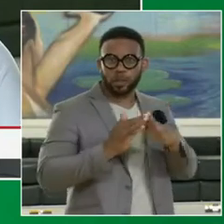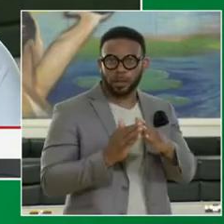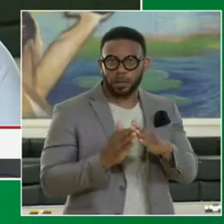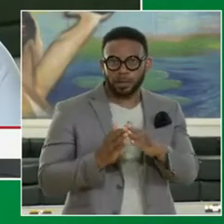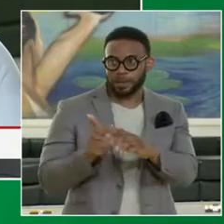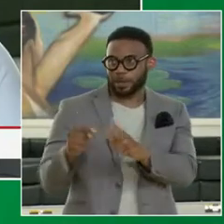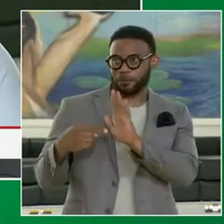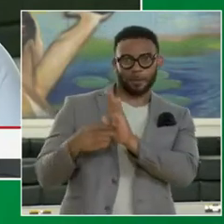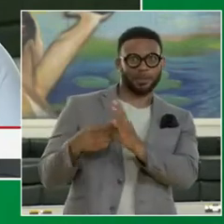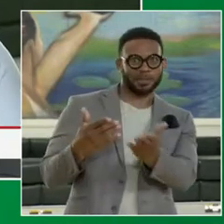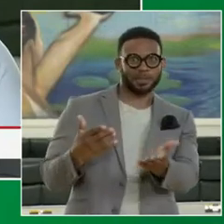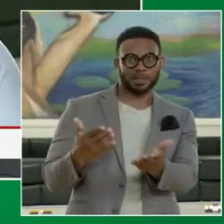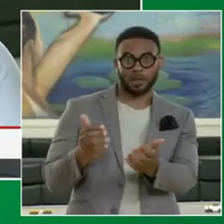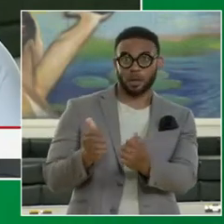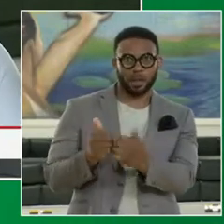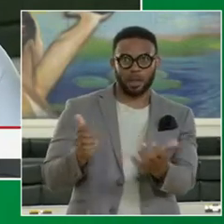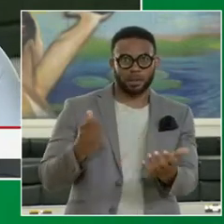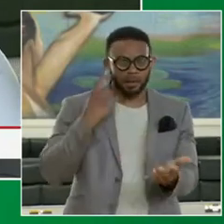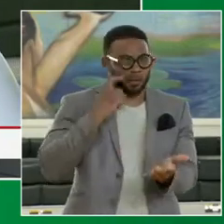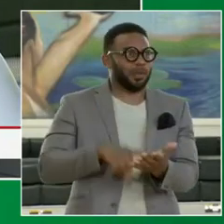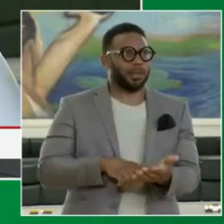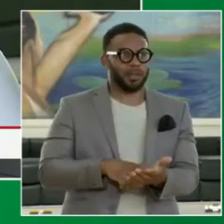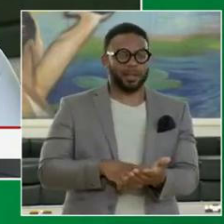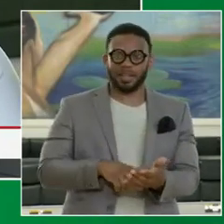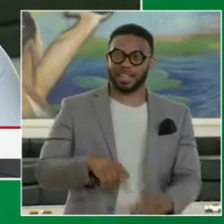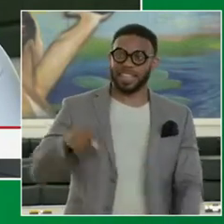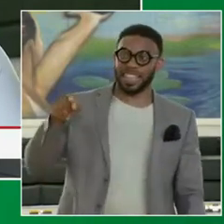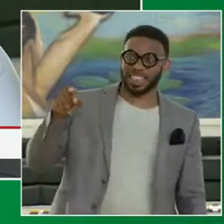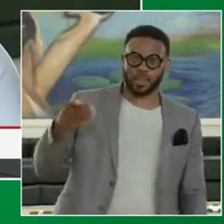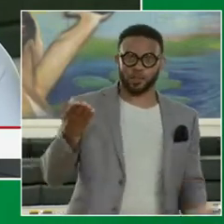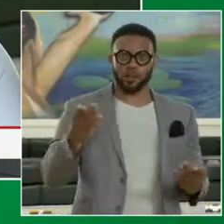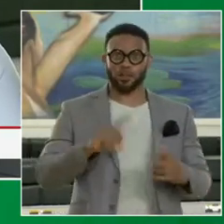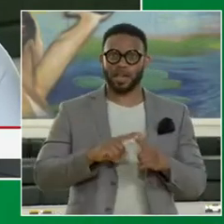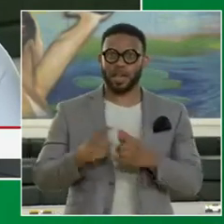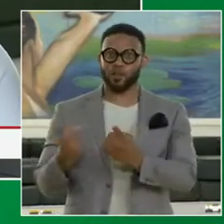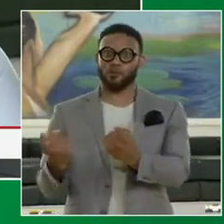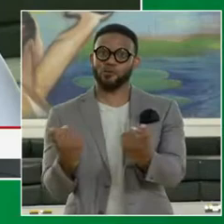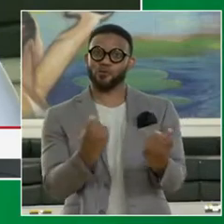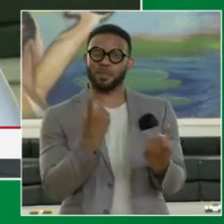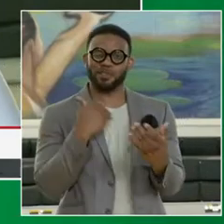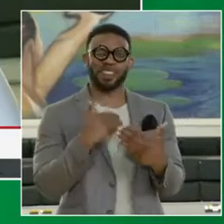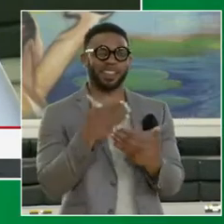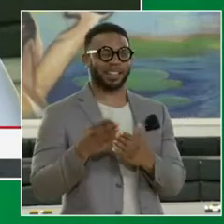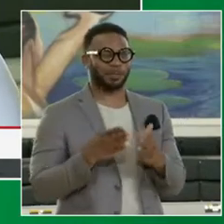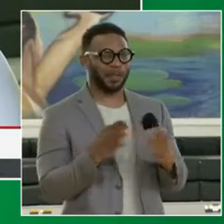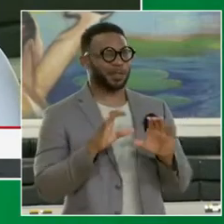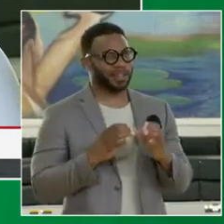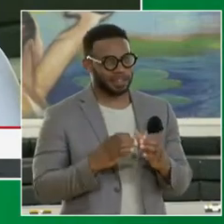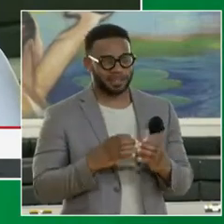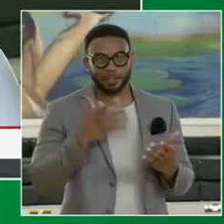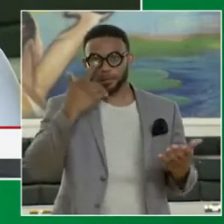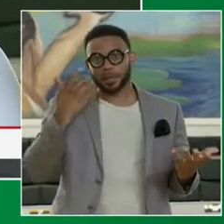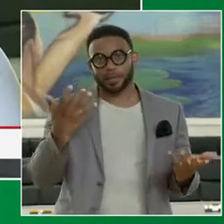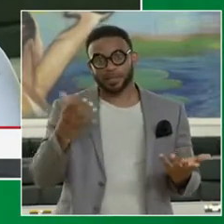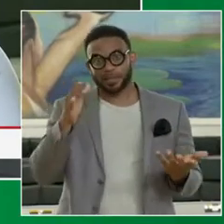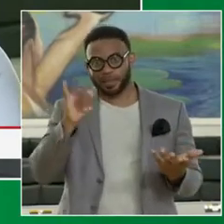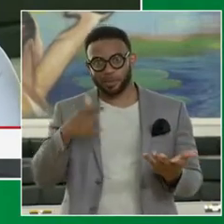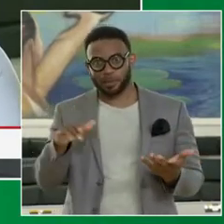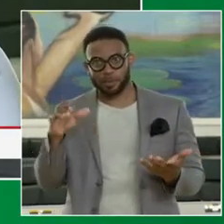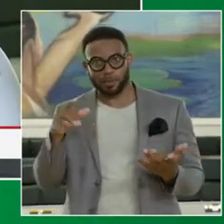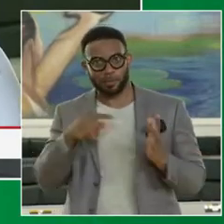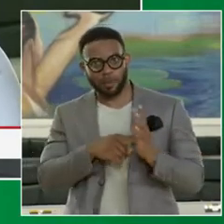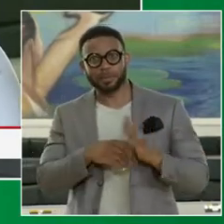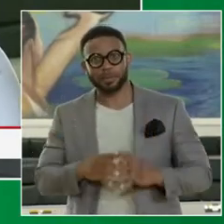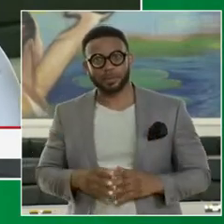And I think that they, without even realizing it, are serving as recruiters for the next Pathways classes because that's what they